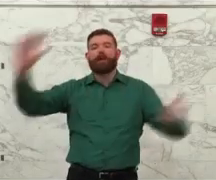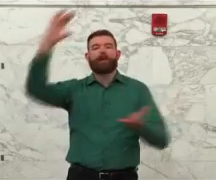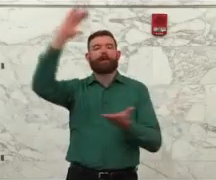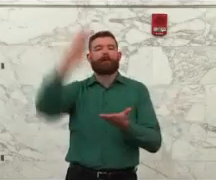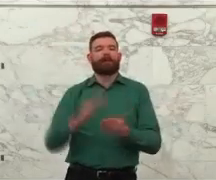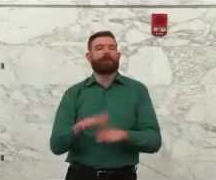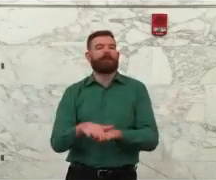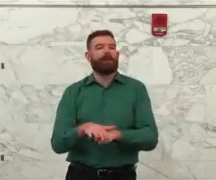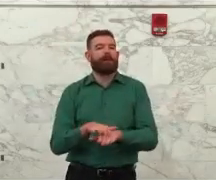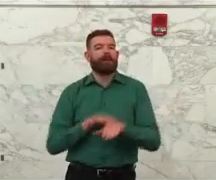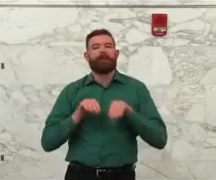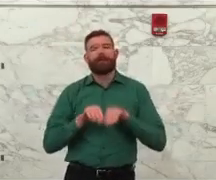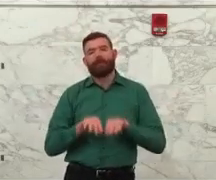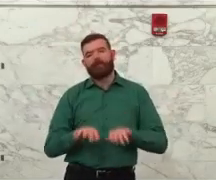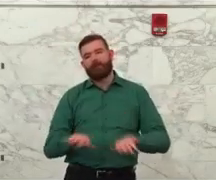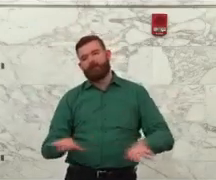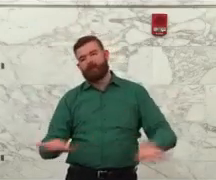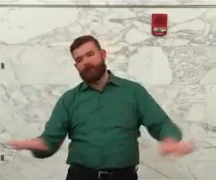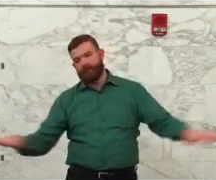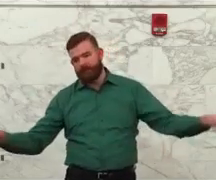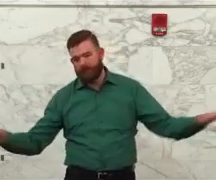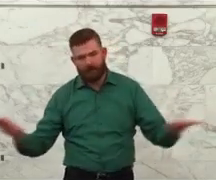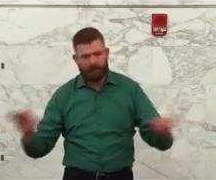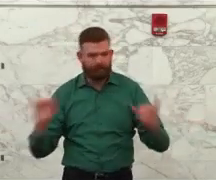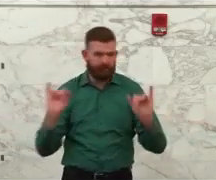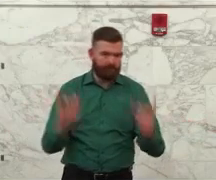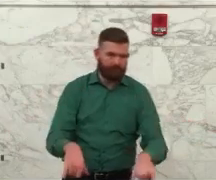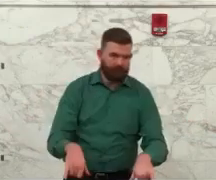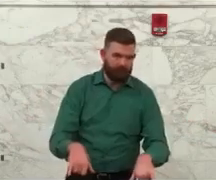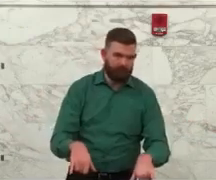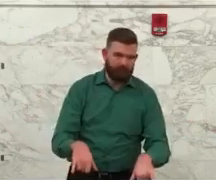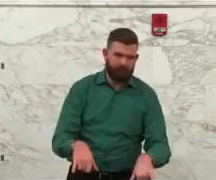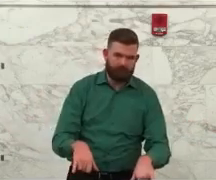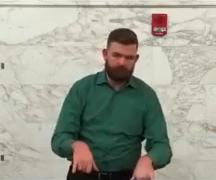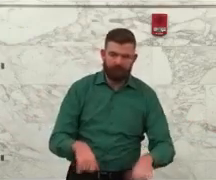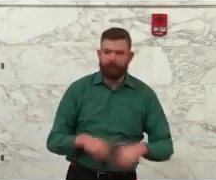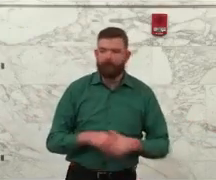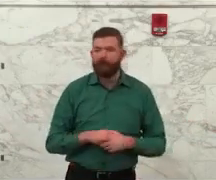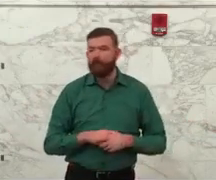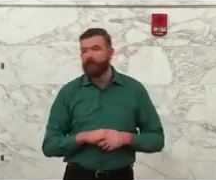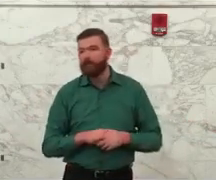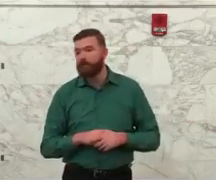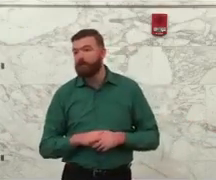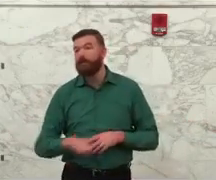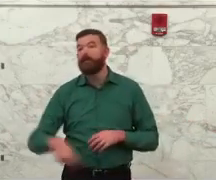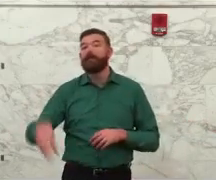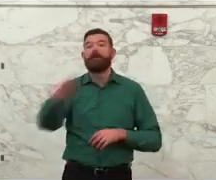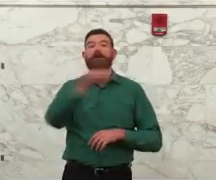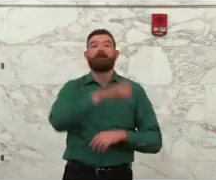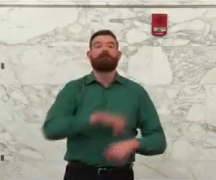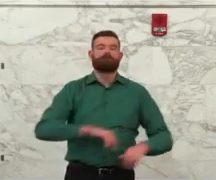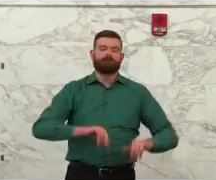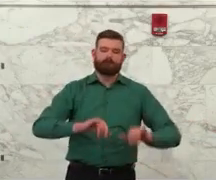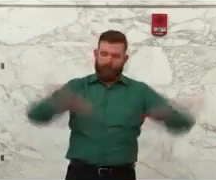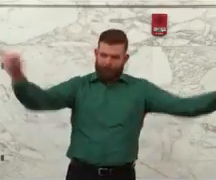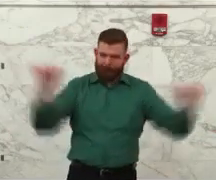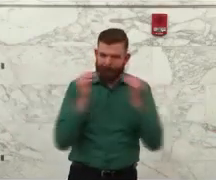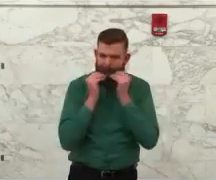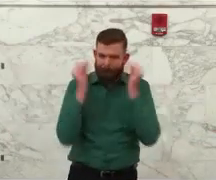that. Suppression is exactly what the governor is talking about. Stay home, practice good respiratory